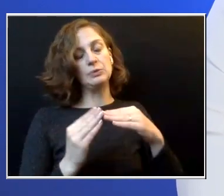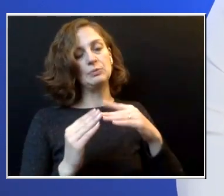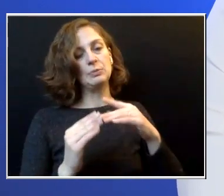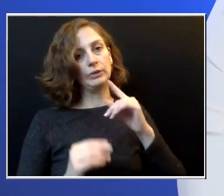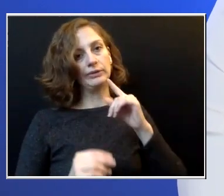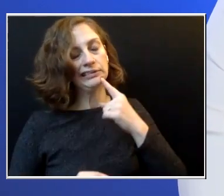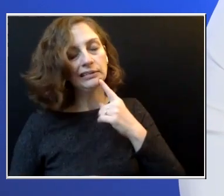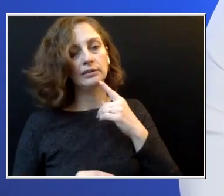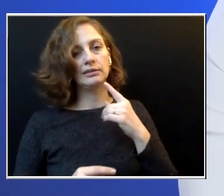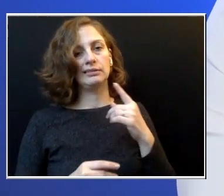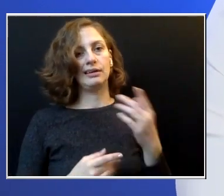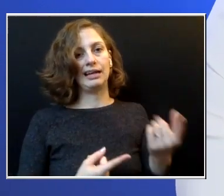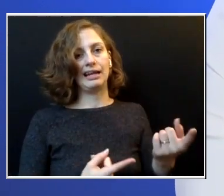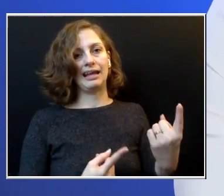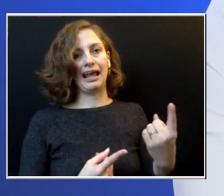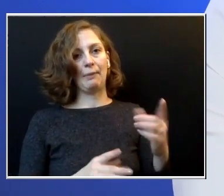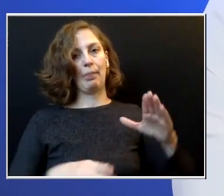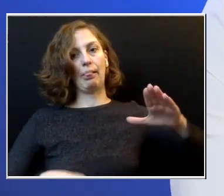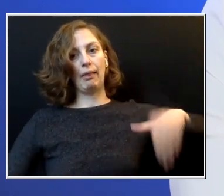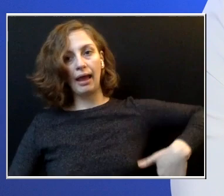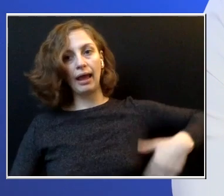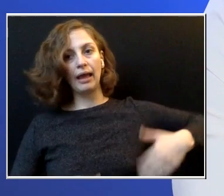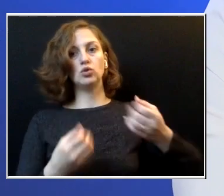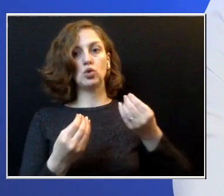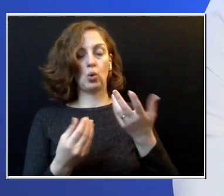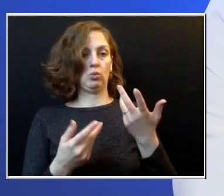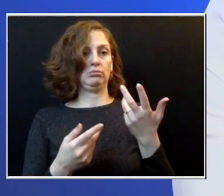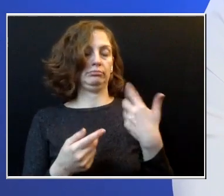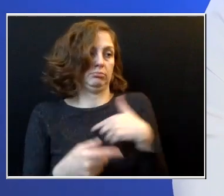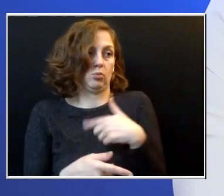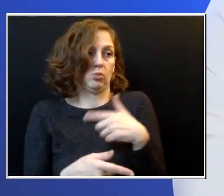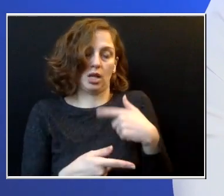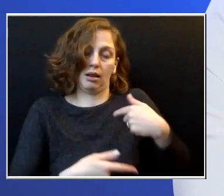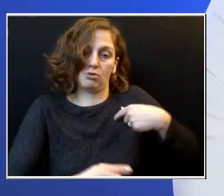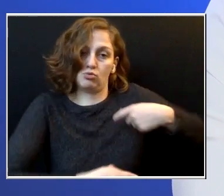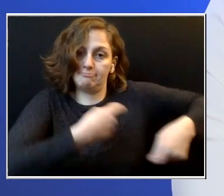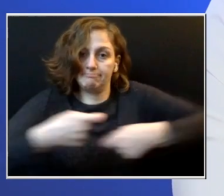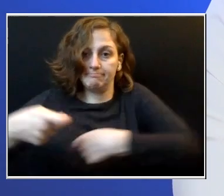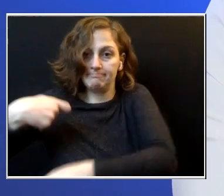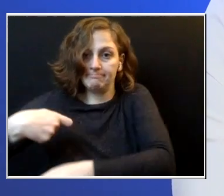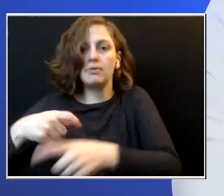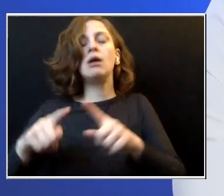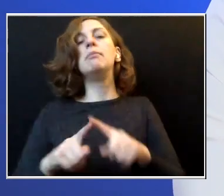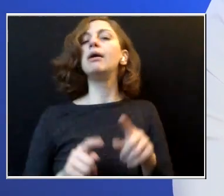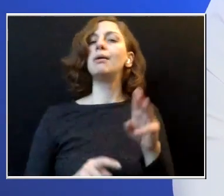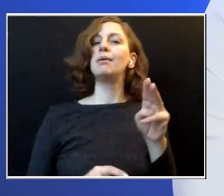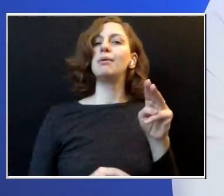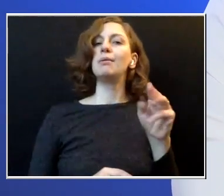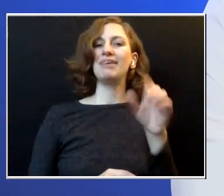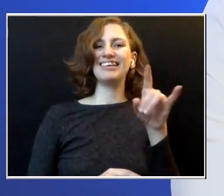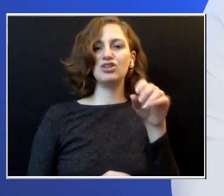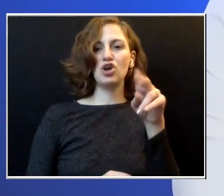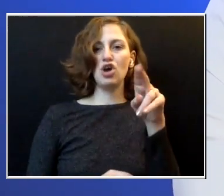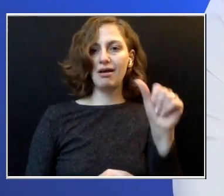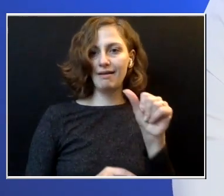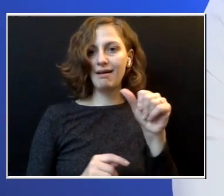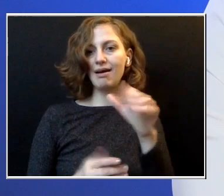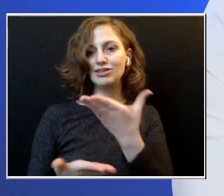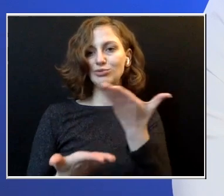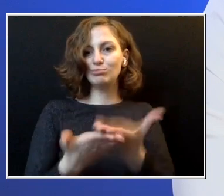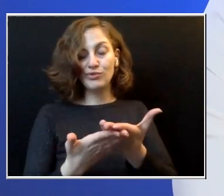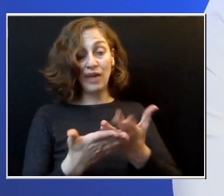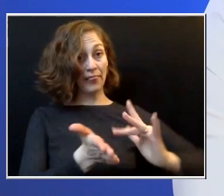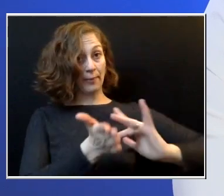get him a lung transplant. But for Madonna, she is showing the power of these antifibrotics if you start them early. She's really had